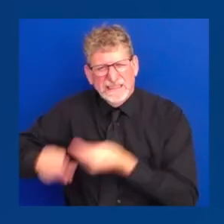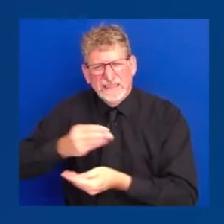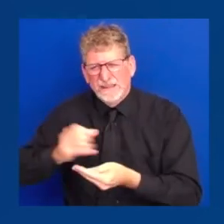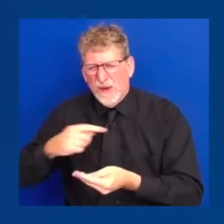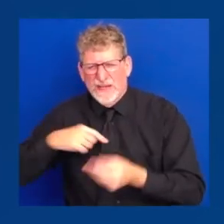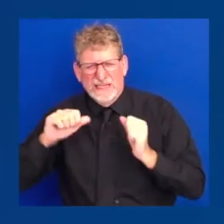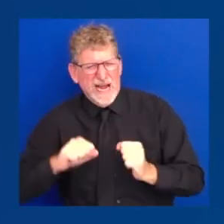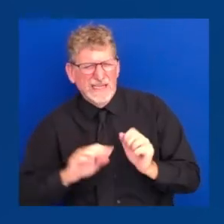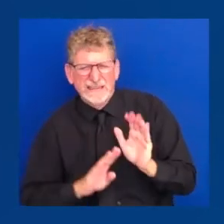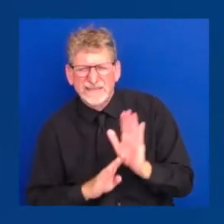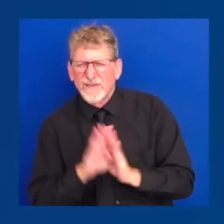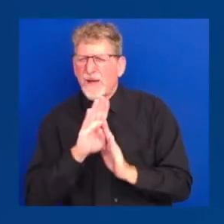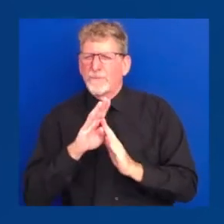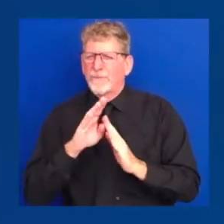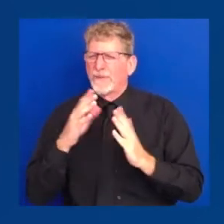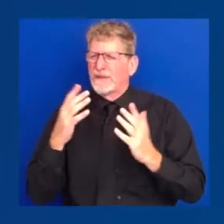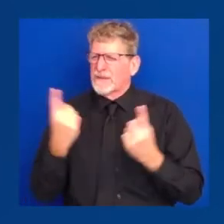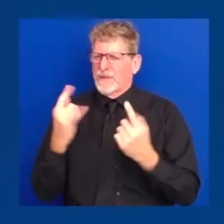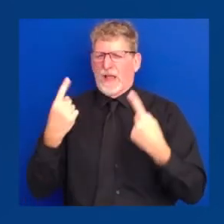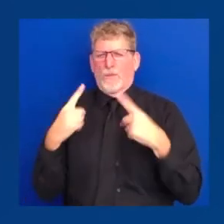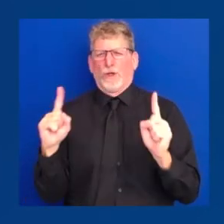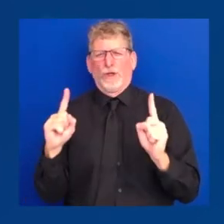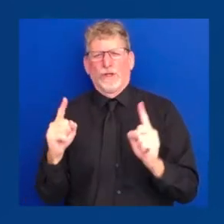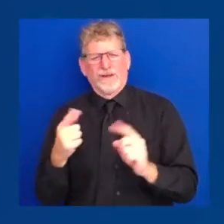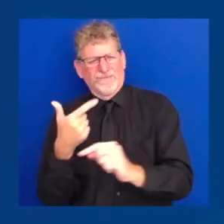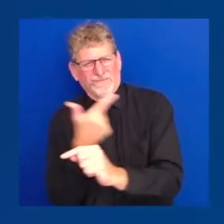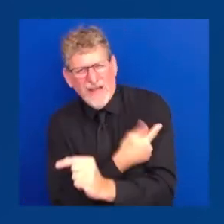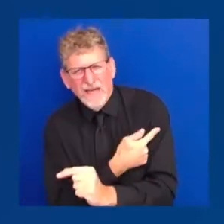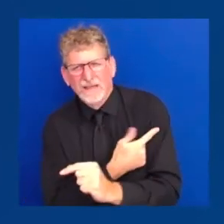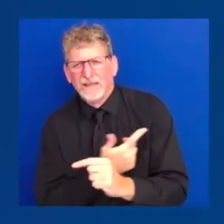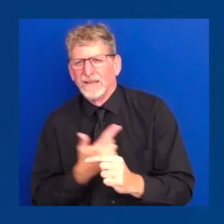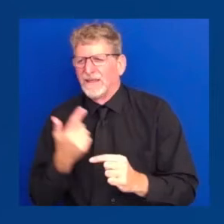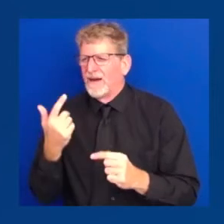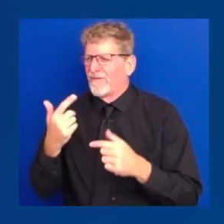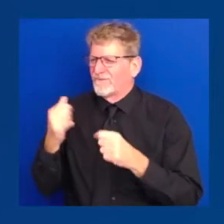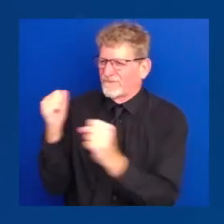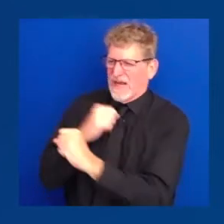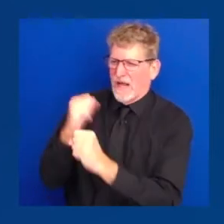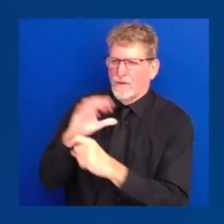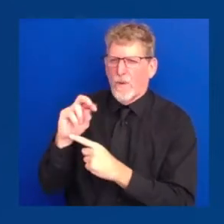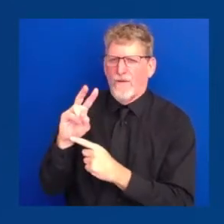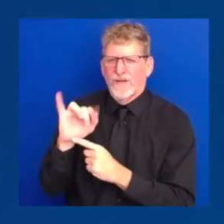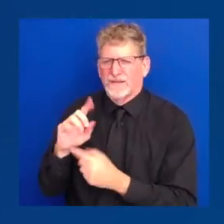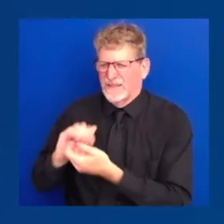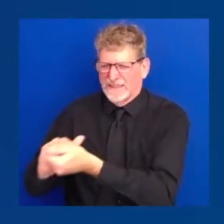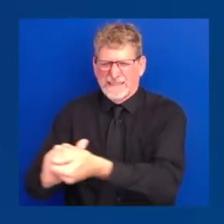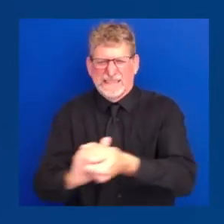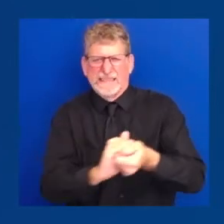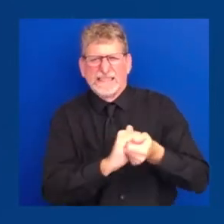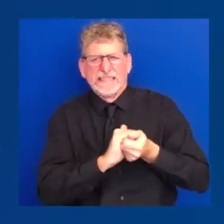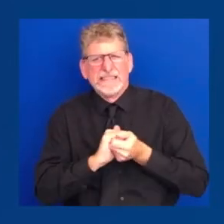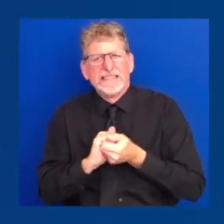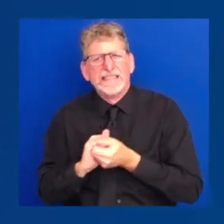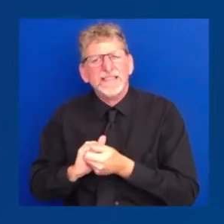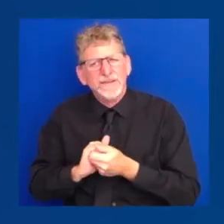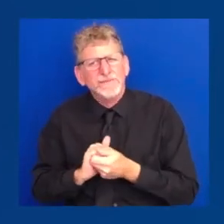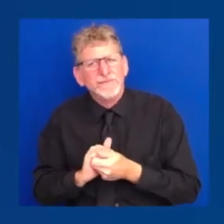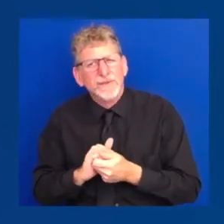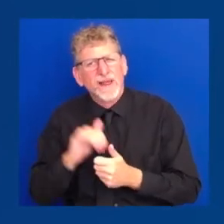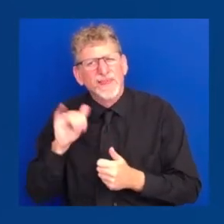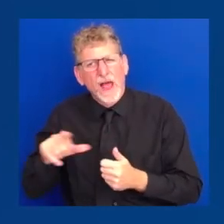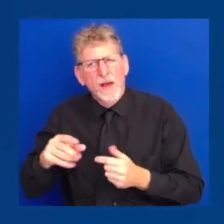in fundamental biomedical research provided the foundation for the rapid design and development of